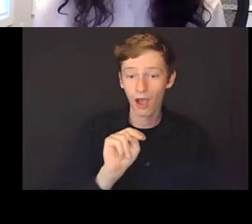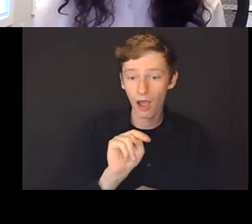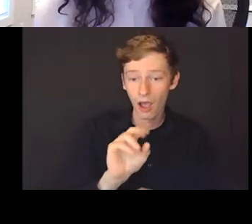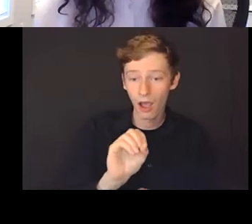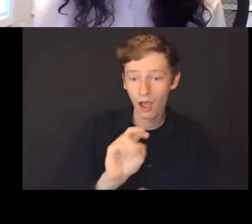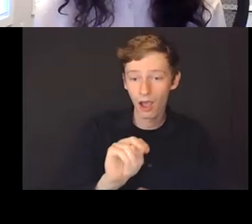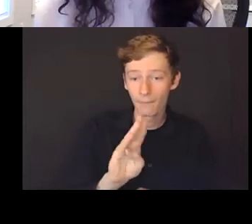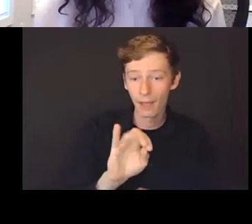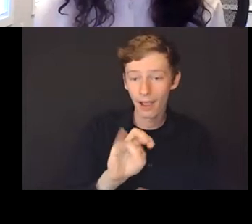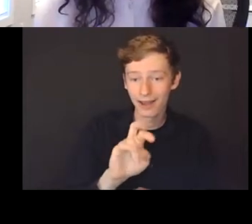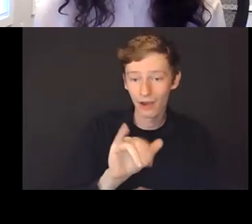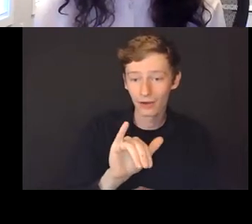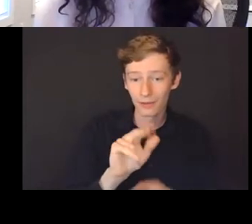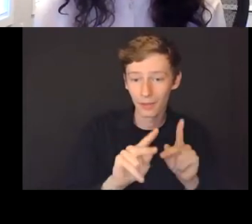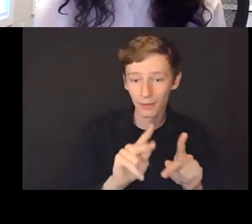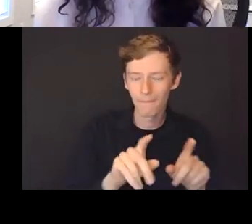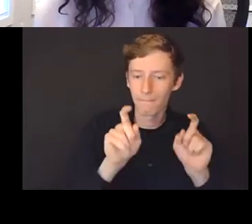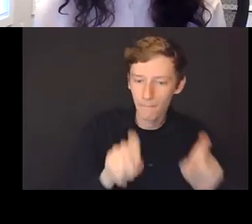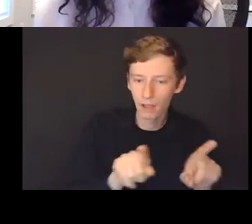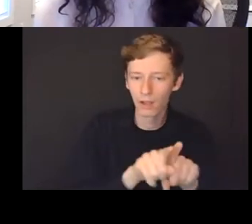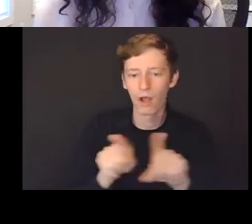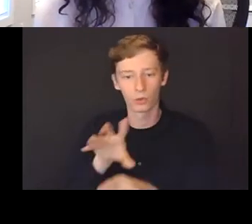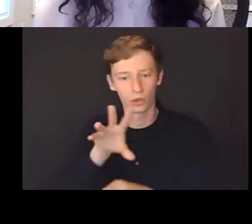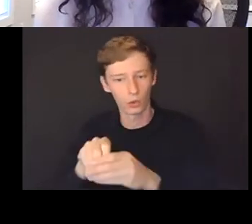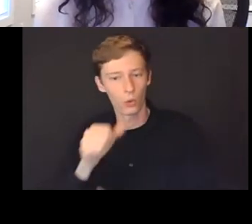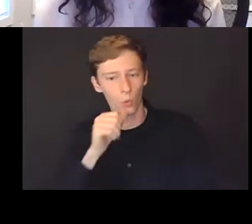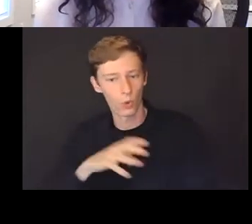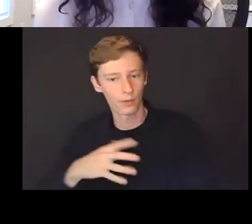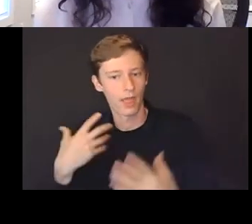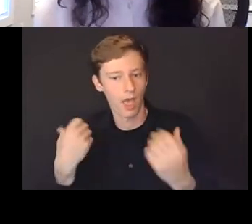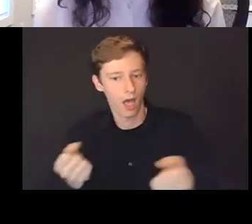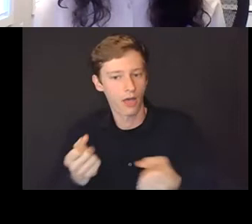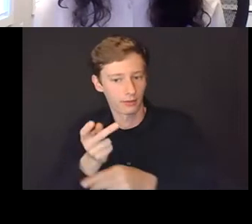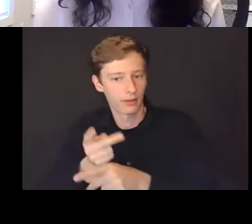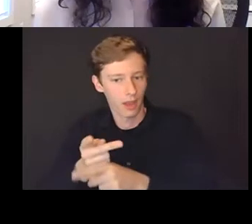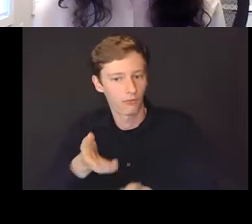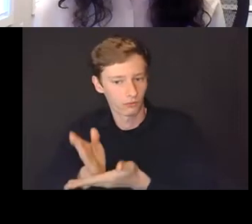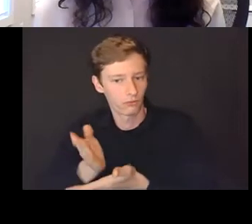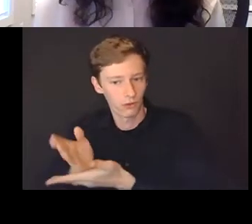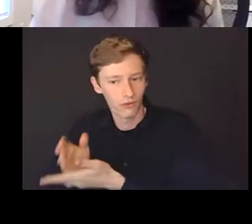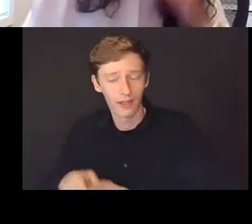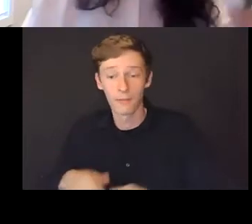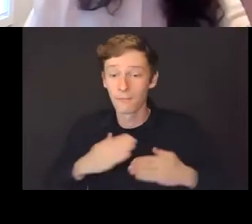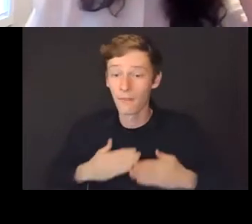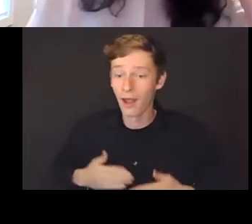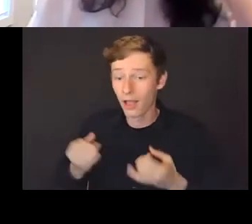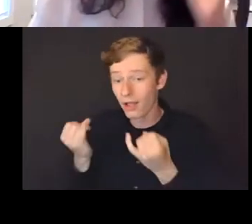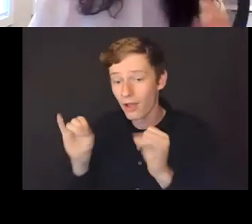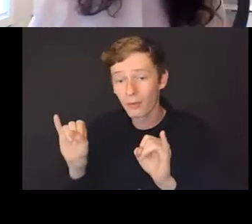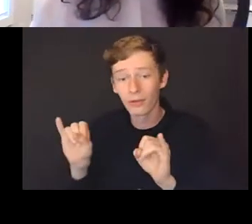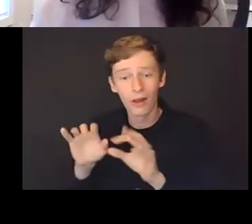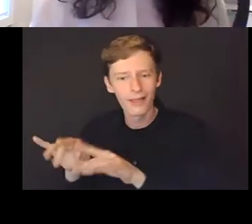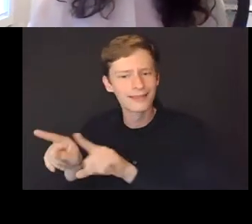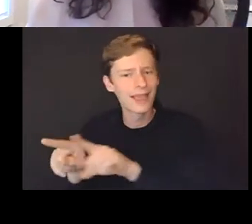same foundation, things like rights of privacy, bodily autonomy, the same foundation we use to build